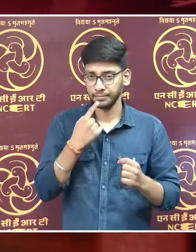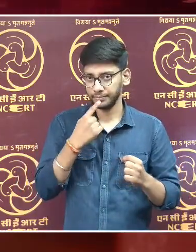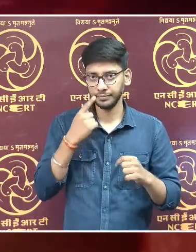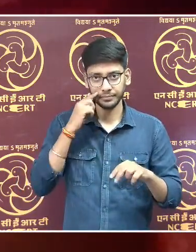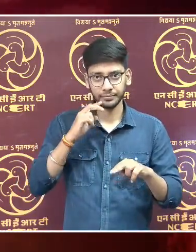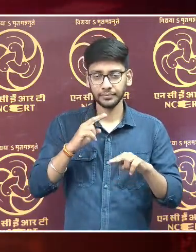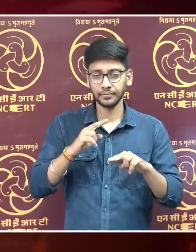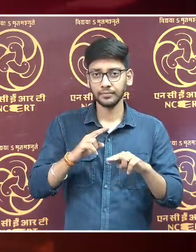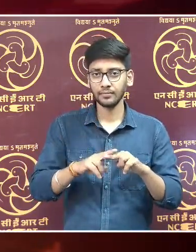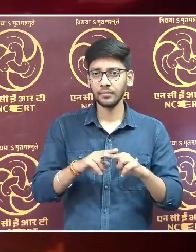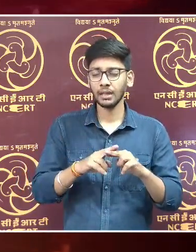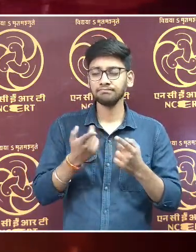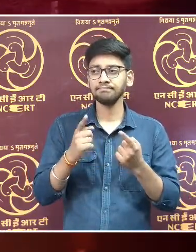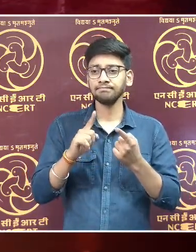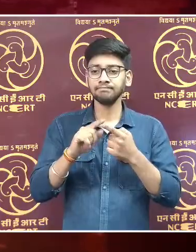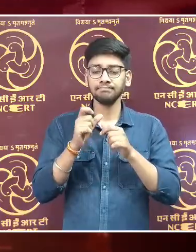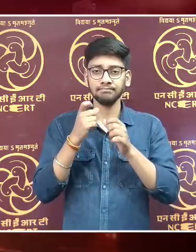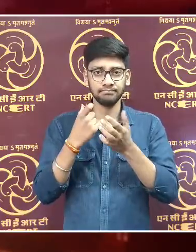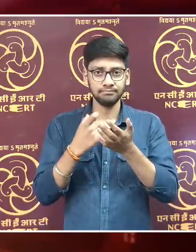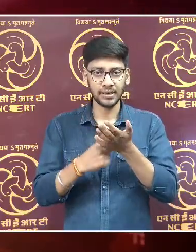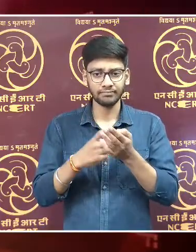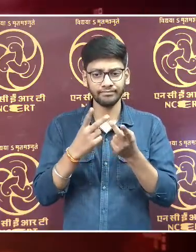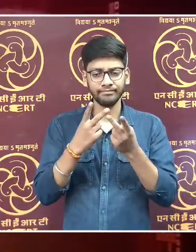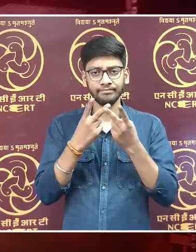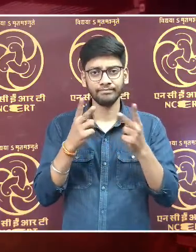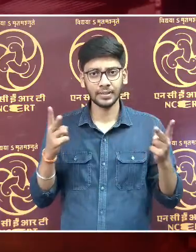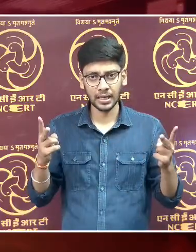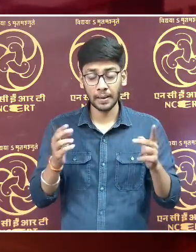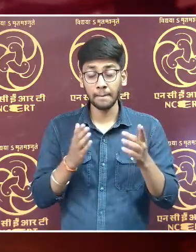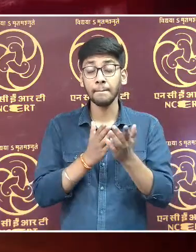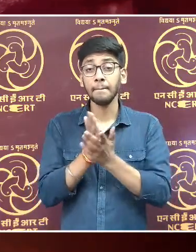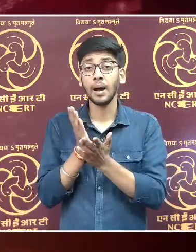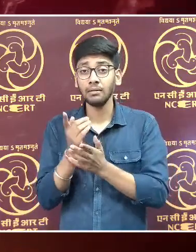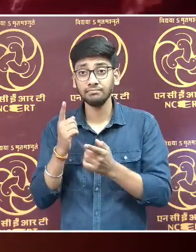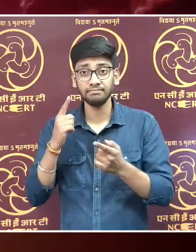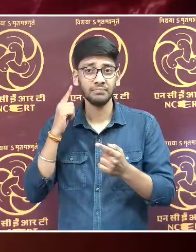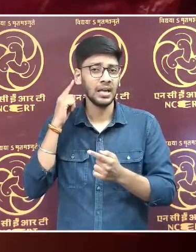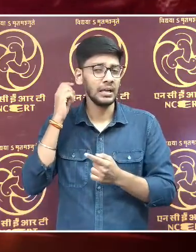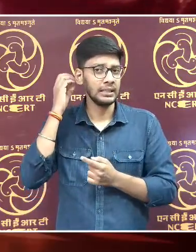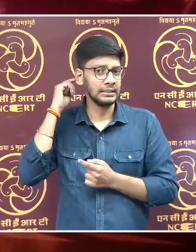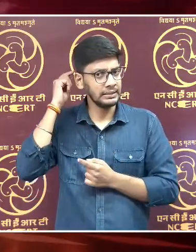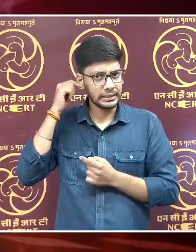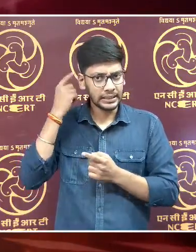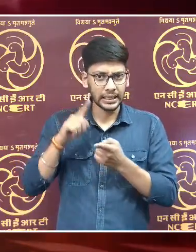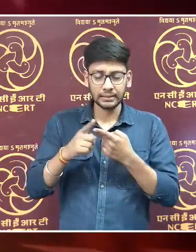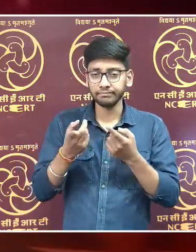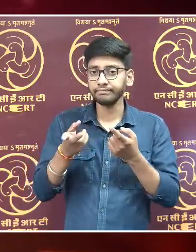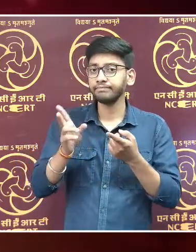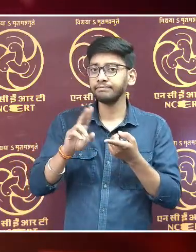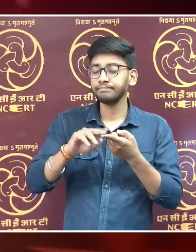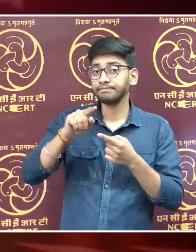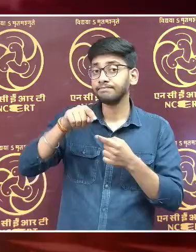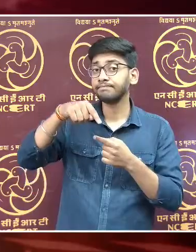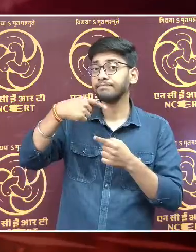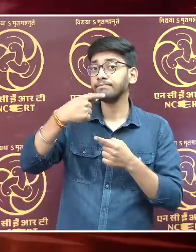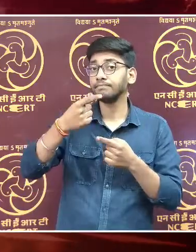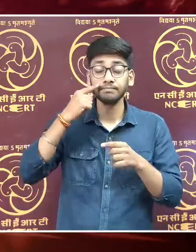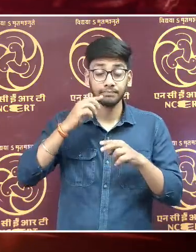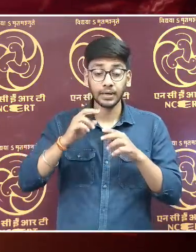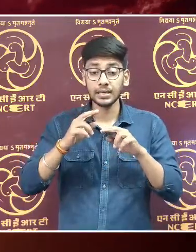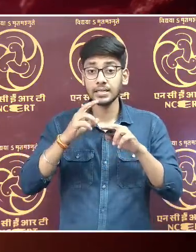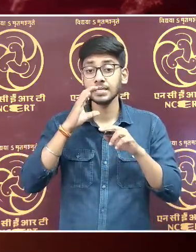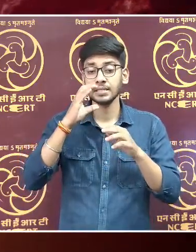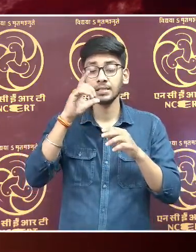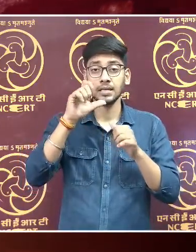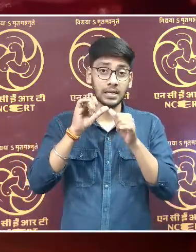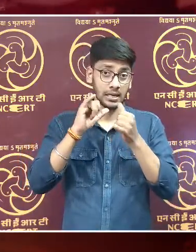of the parts of the year and like at different part of the year, what problem can occur. But beyond that, we also classify the causes of